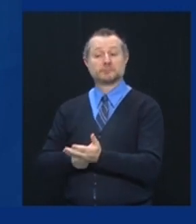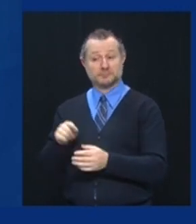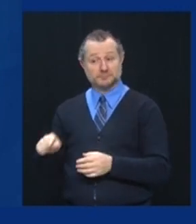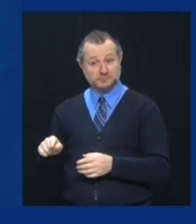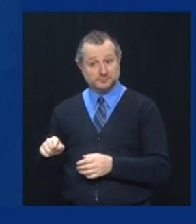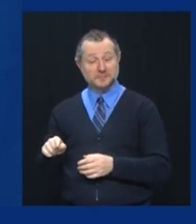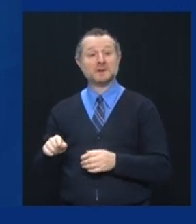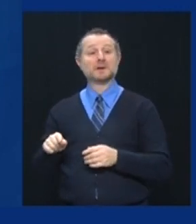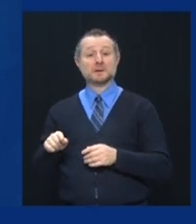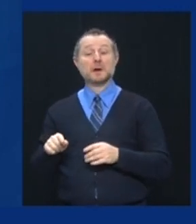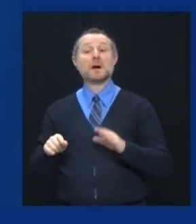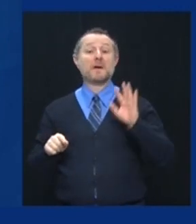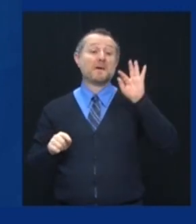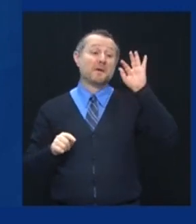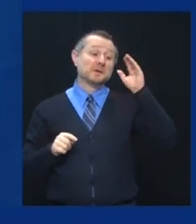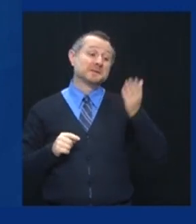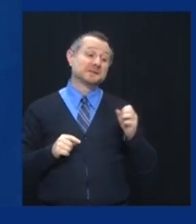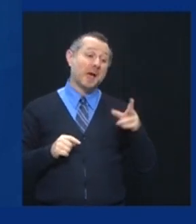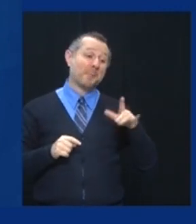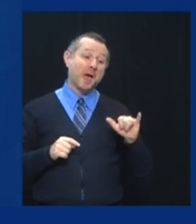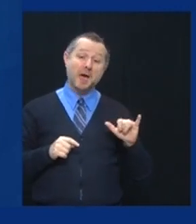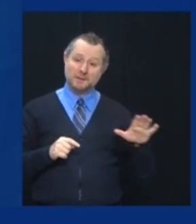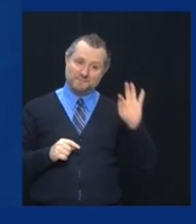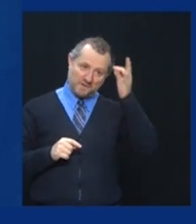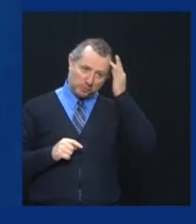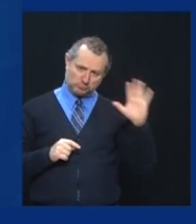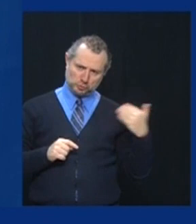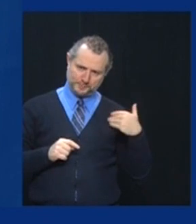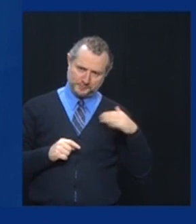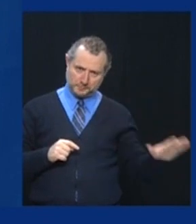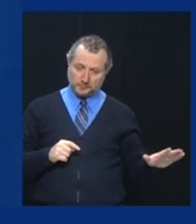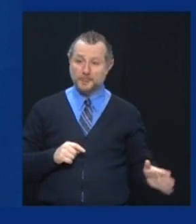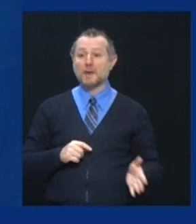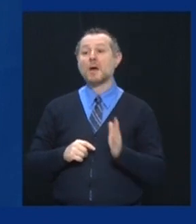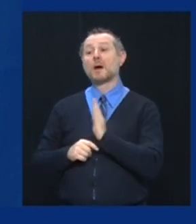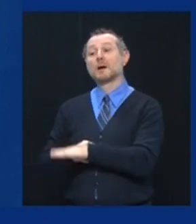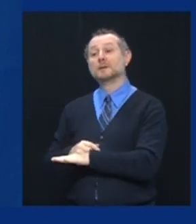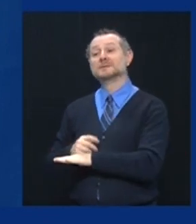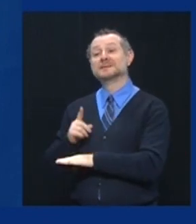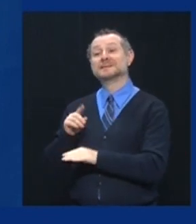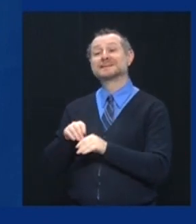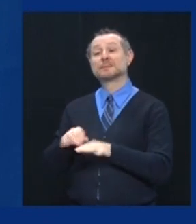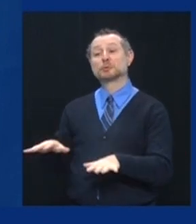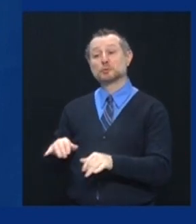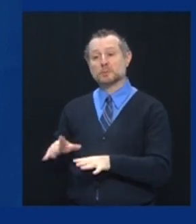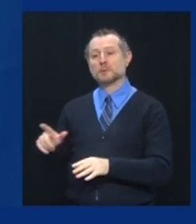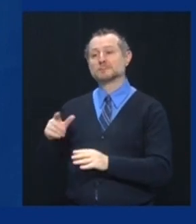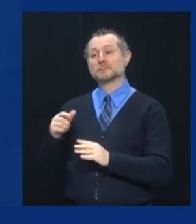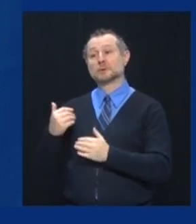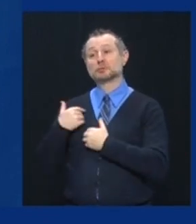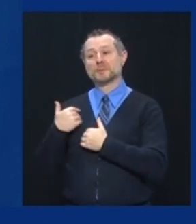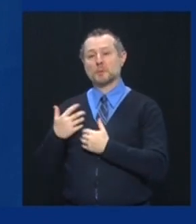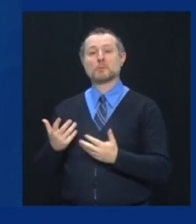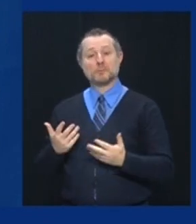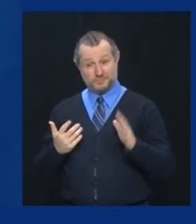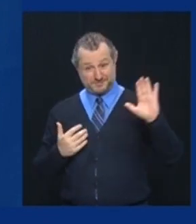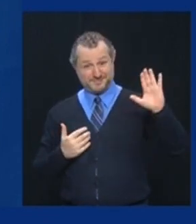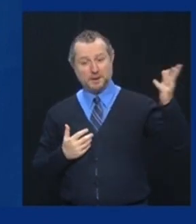the federal government is in charge of some of the distribution in the state, and then the state is in